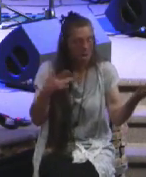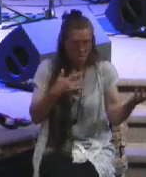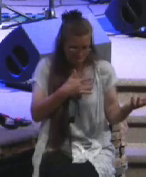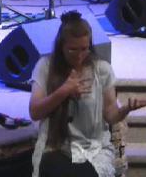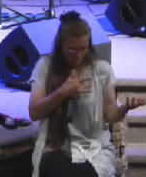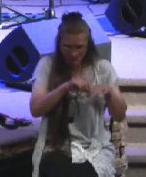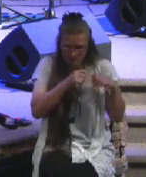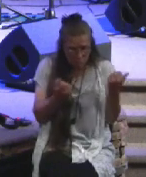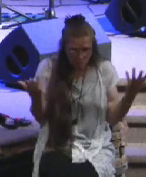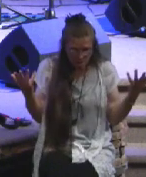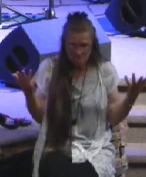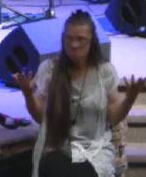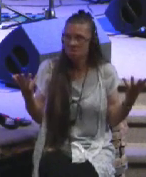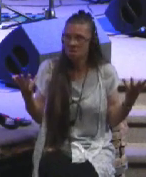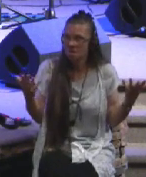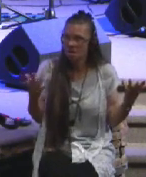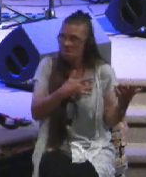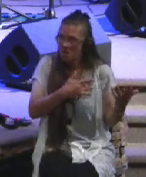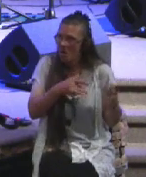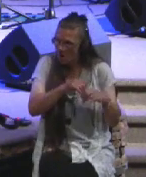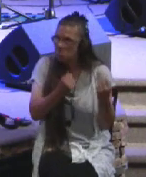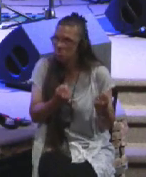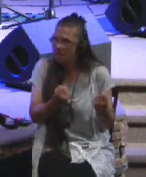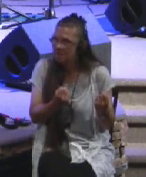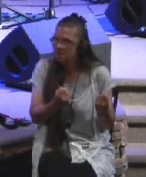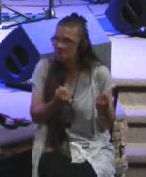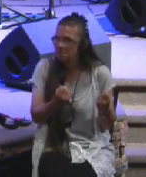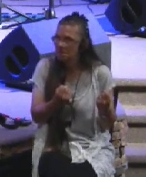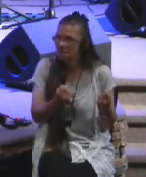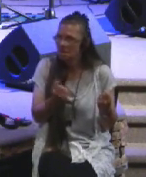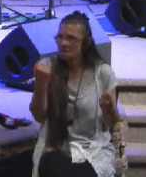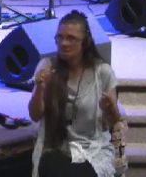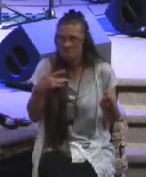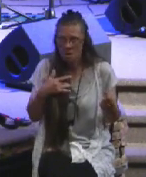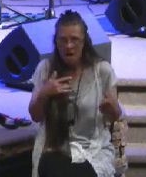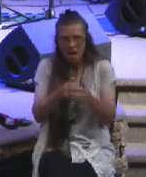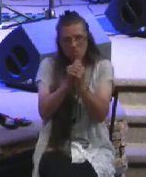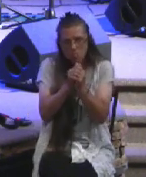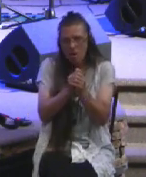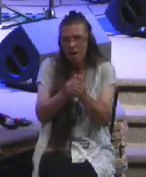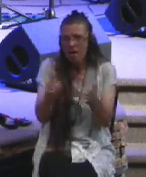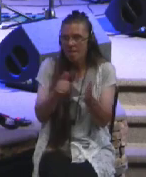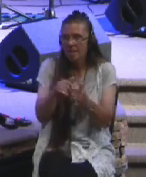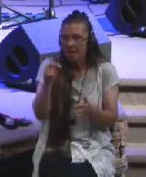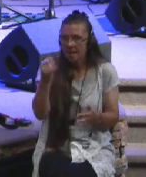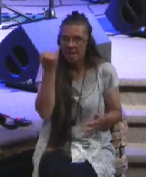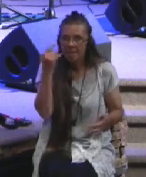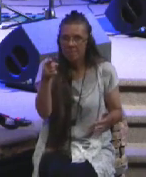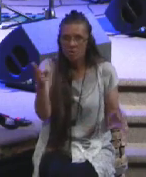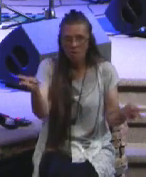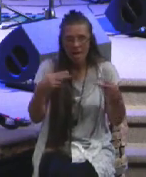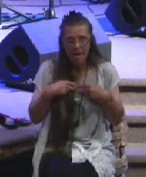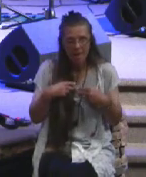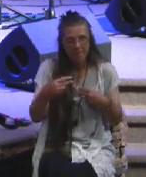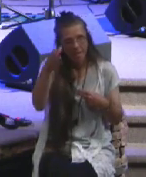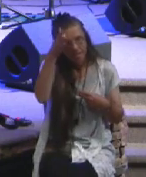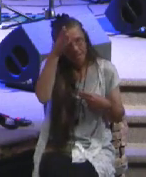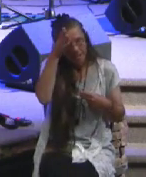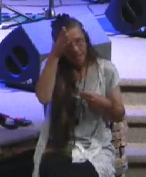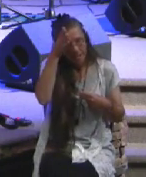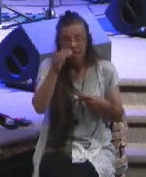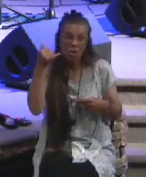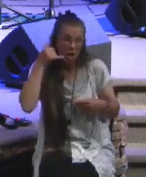breaks. My heart breaks. And so I pray that if you do have a dad and you're able to